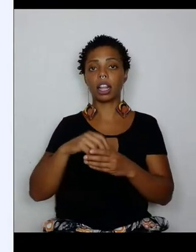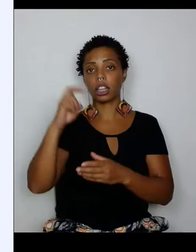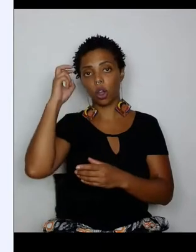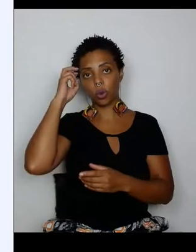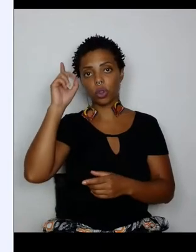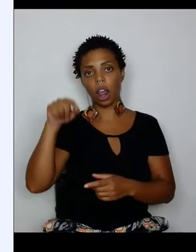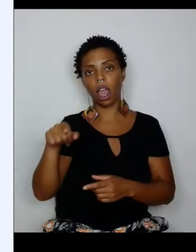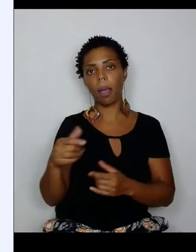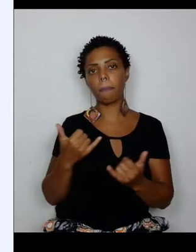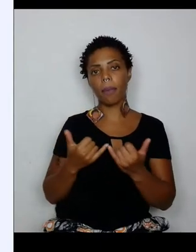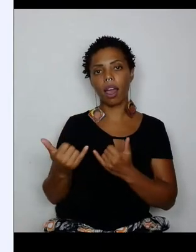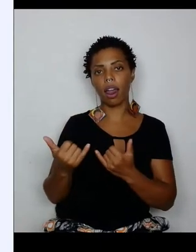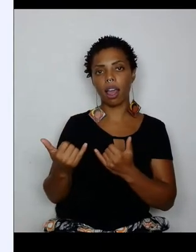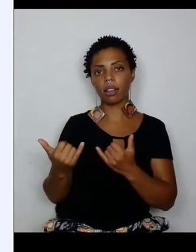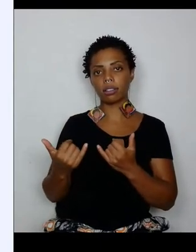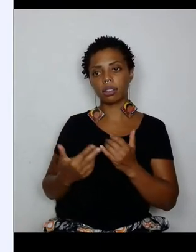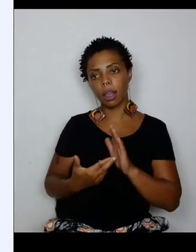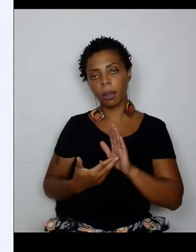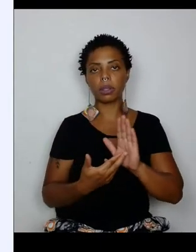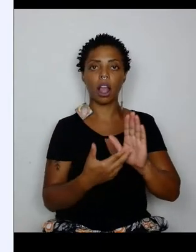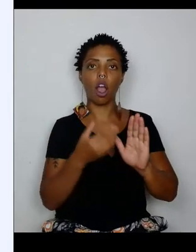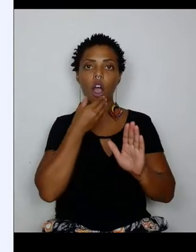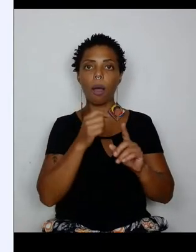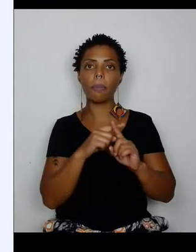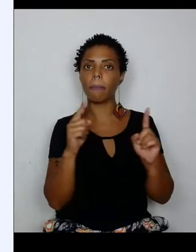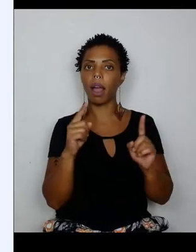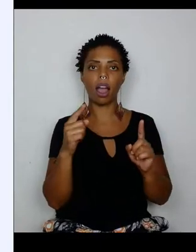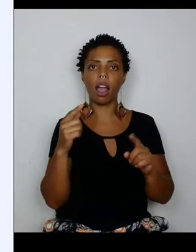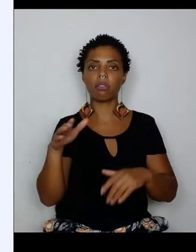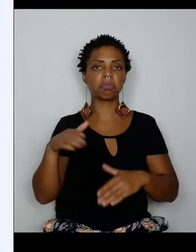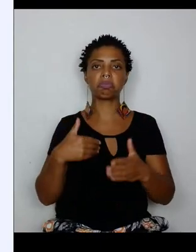dependent on marital or maternal status